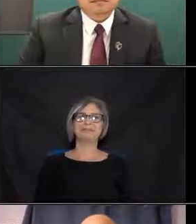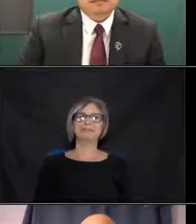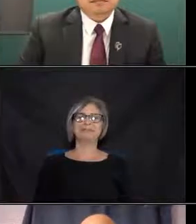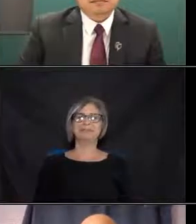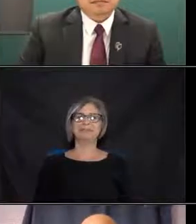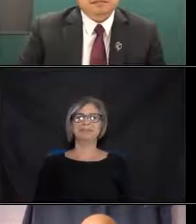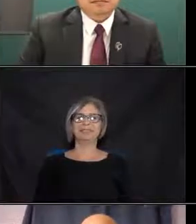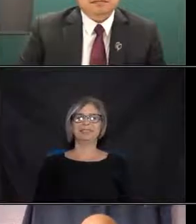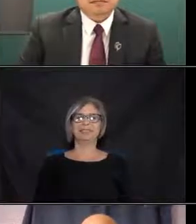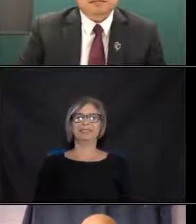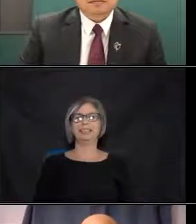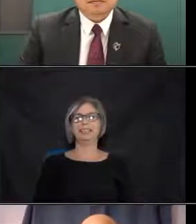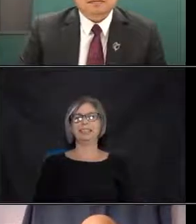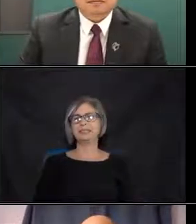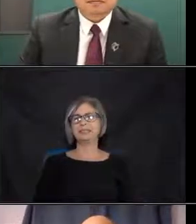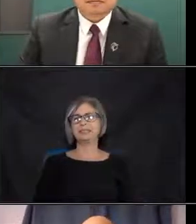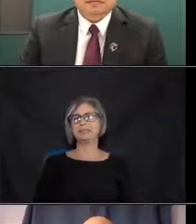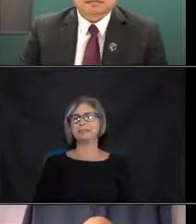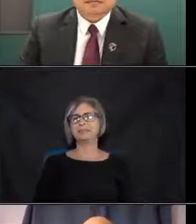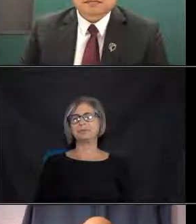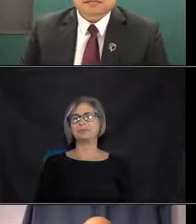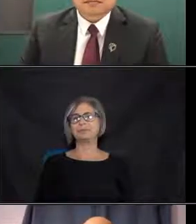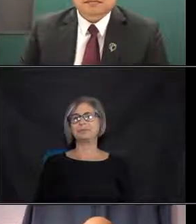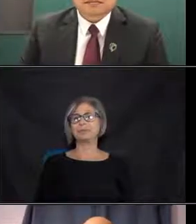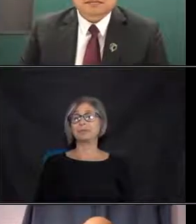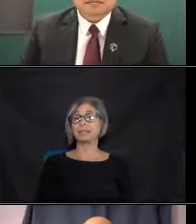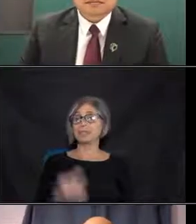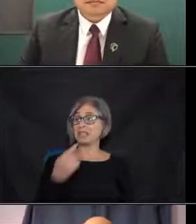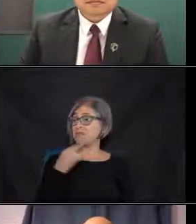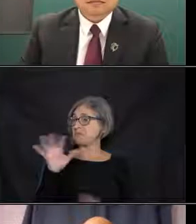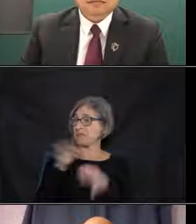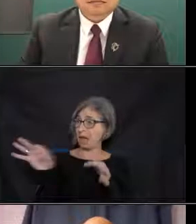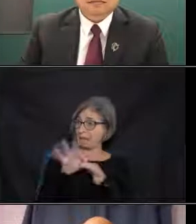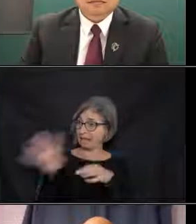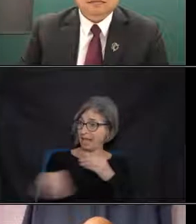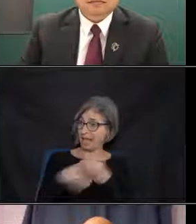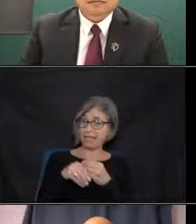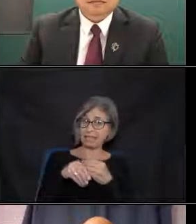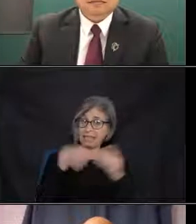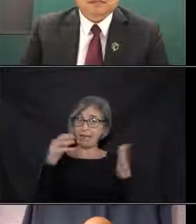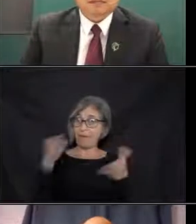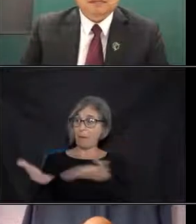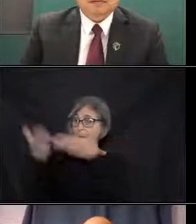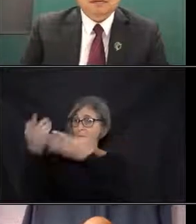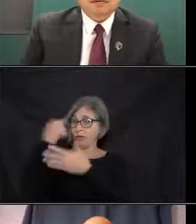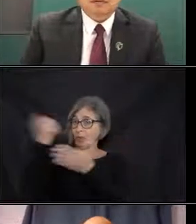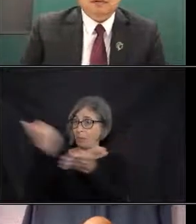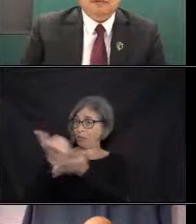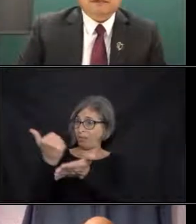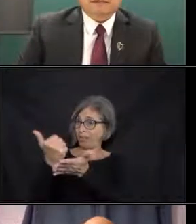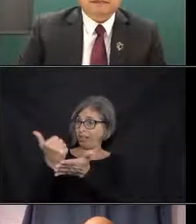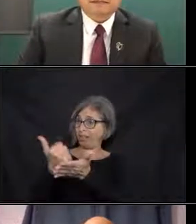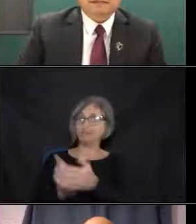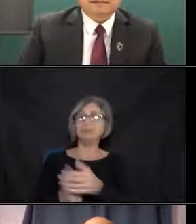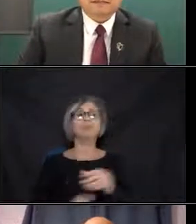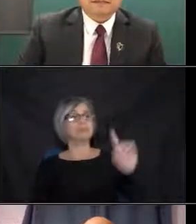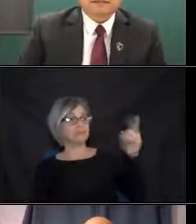All right. And so if, seeing no further comments, may I have a motion to approve? So